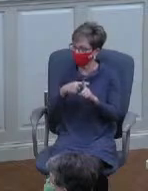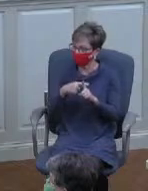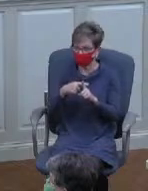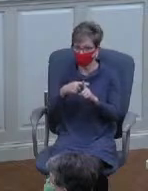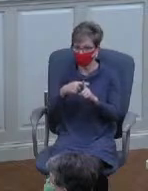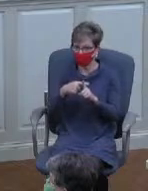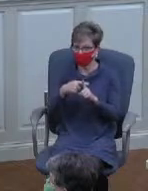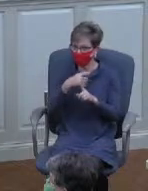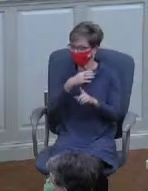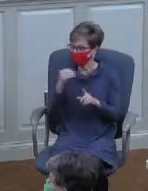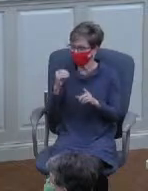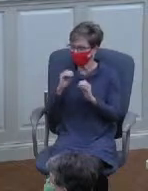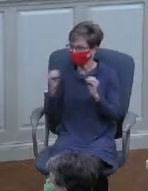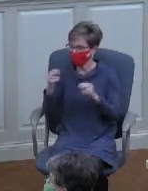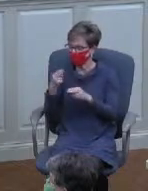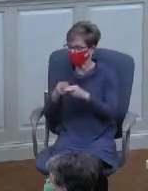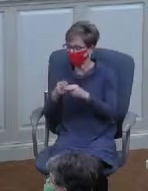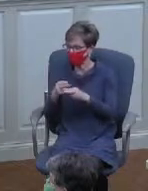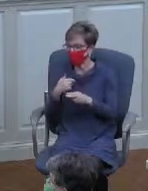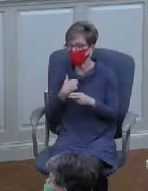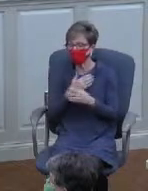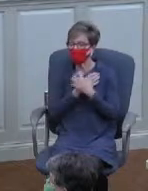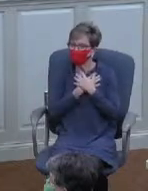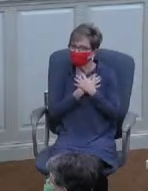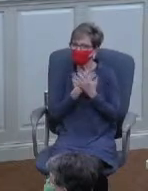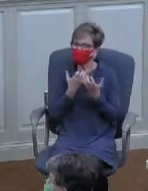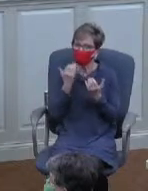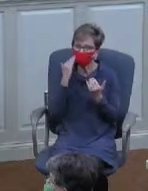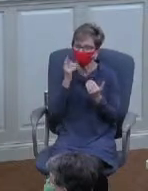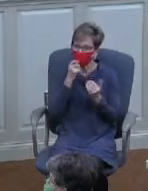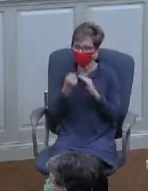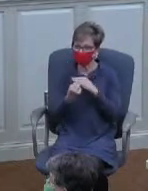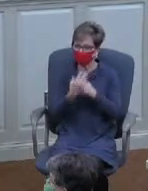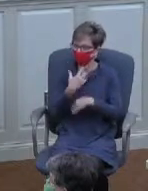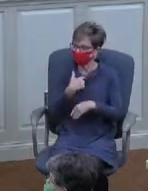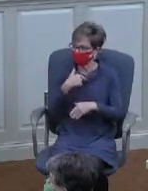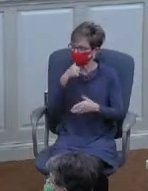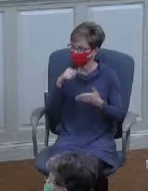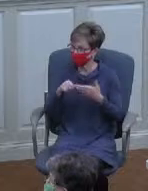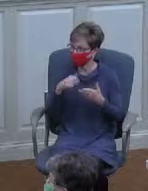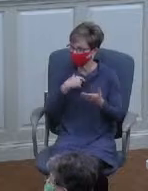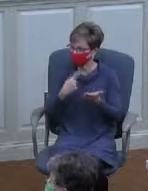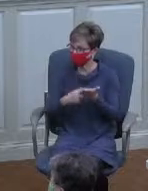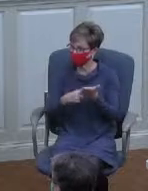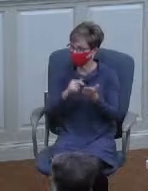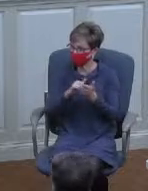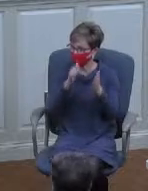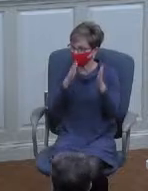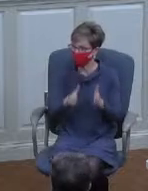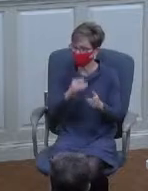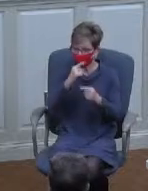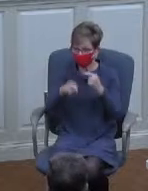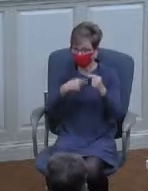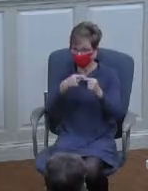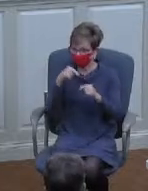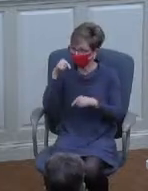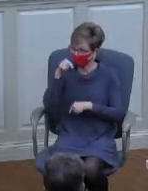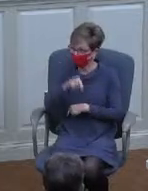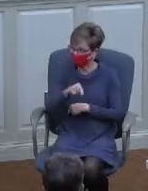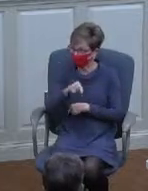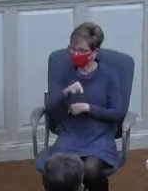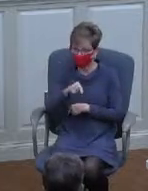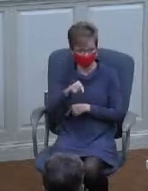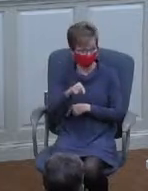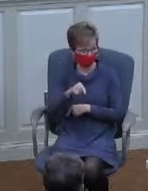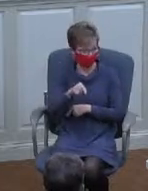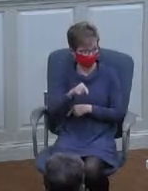on this, but I would love to know who sent this so that I can talk to them more about this. So if you sent this to me,